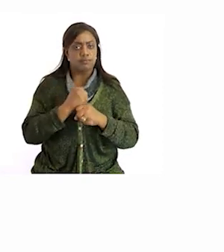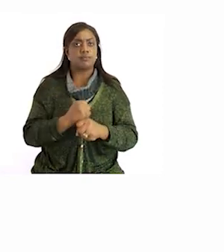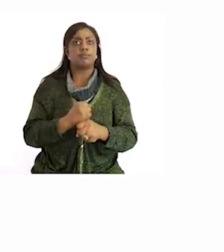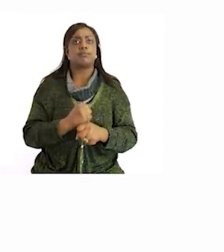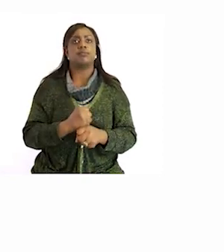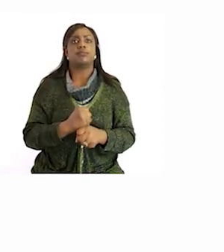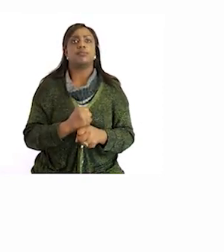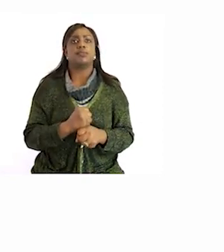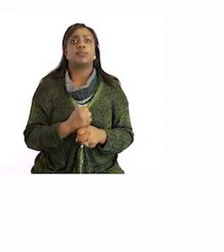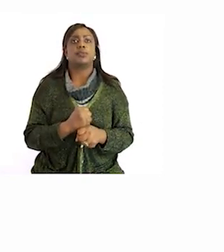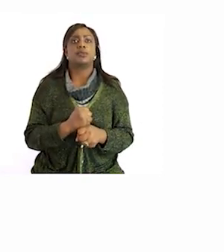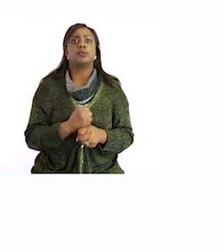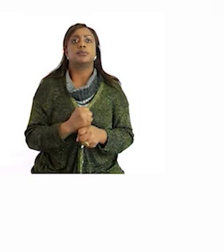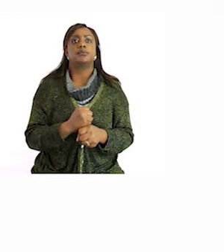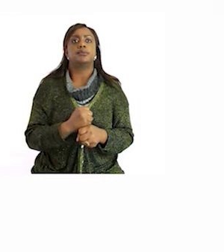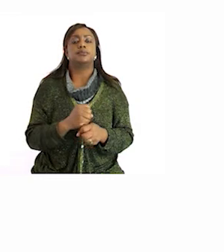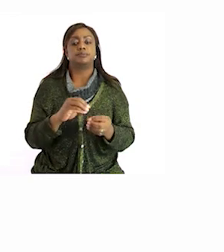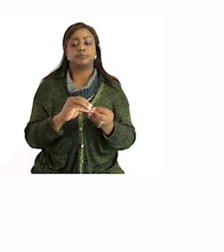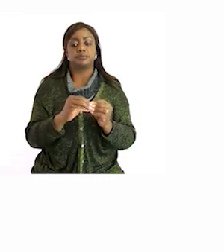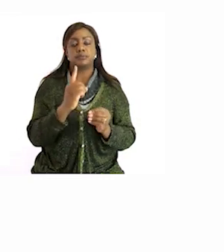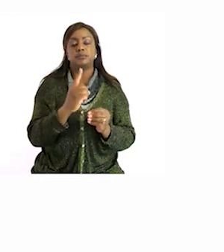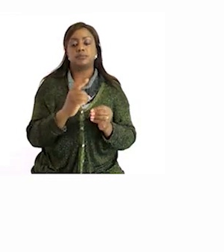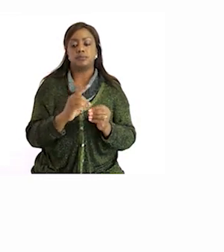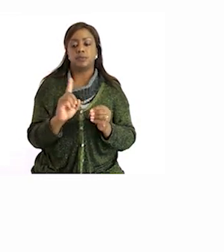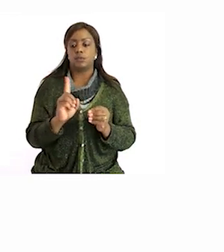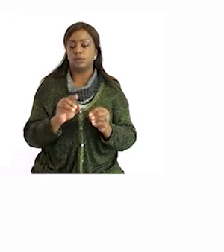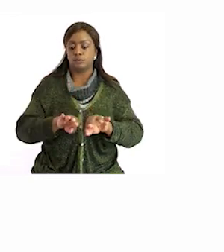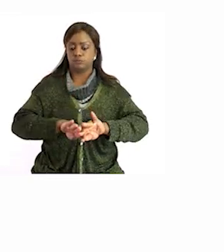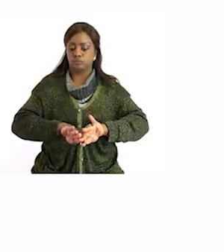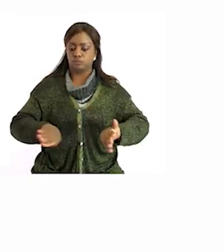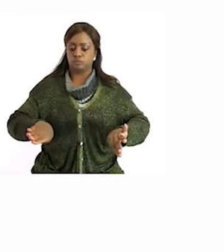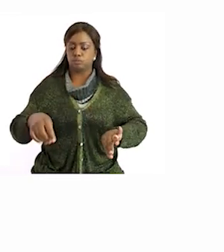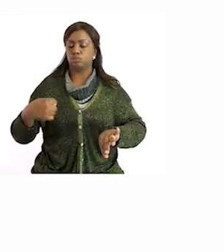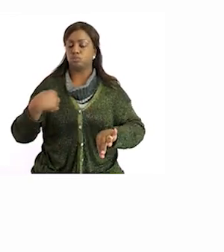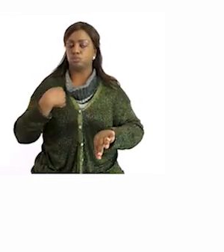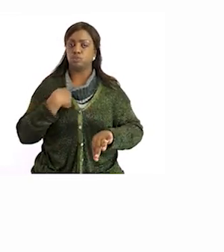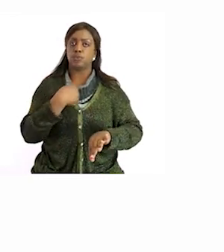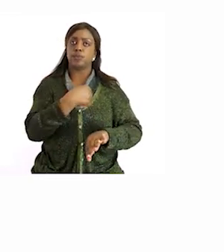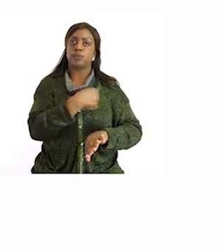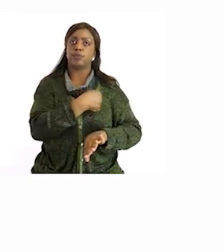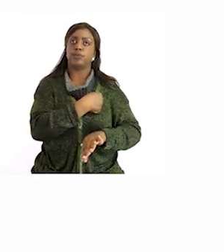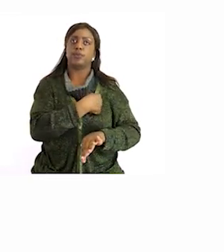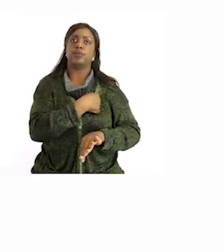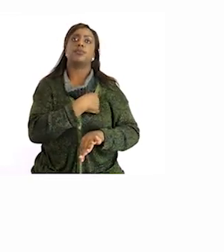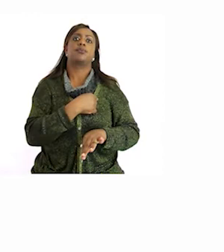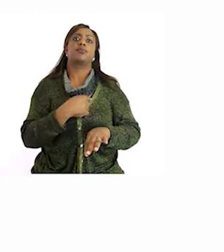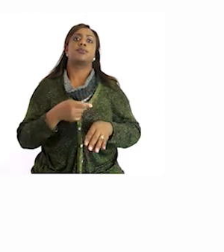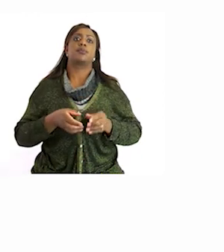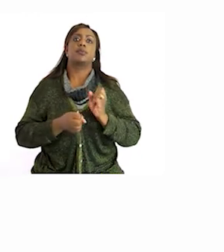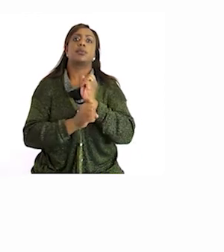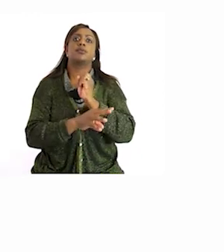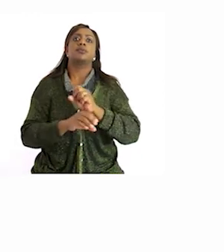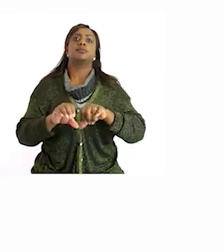1, you should describe any two differences between the male and female reproductive organs. So